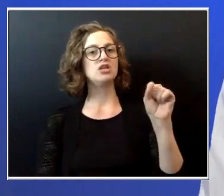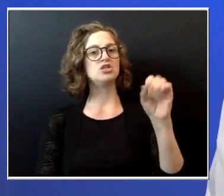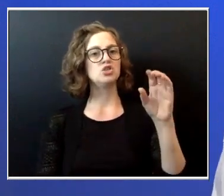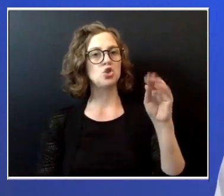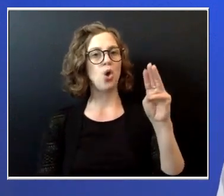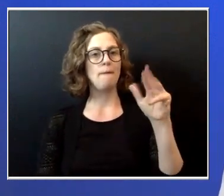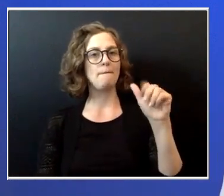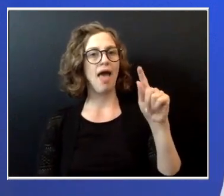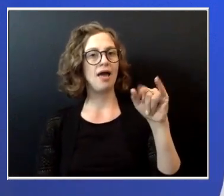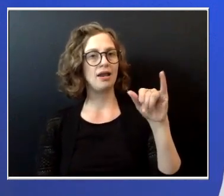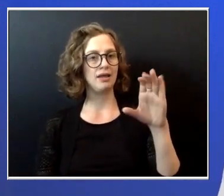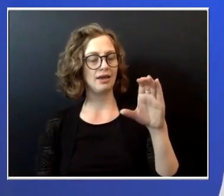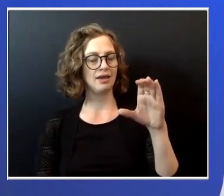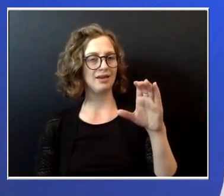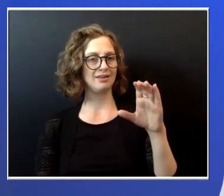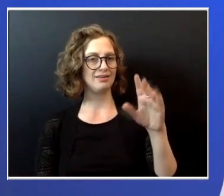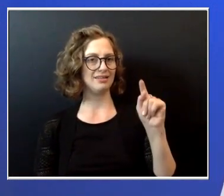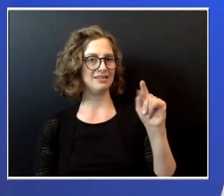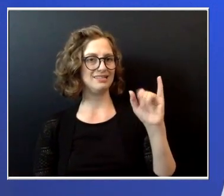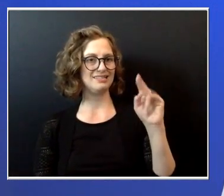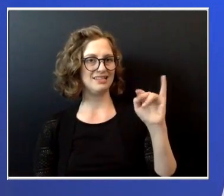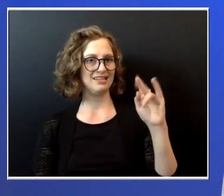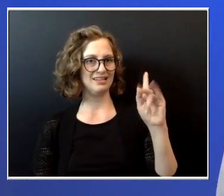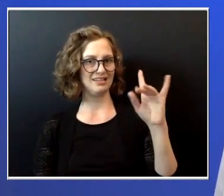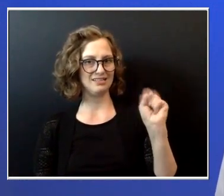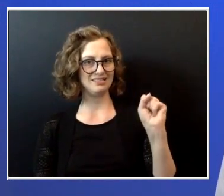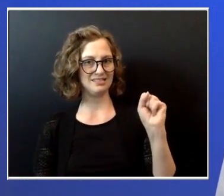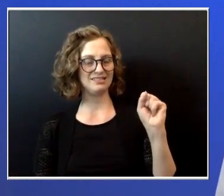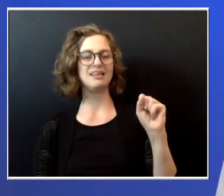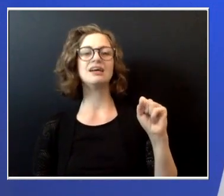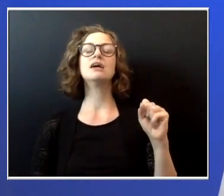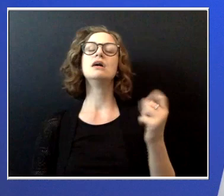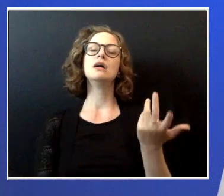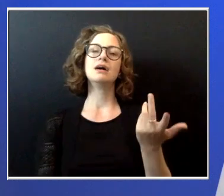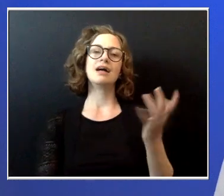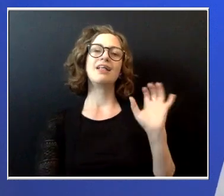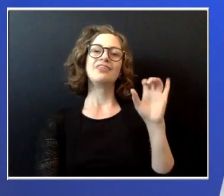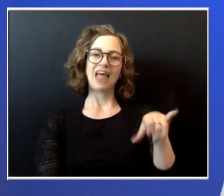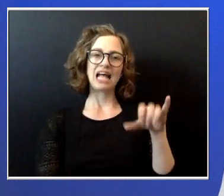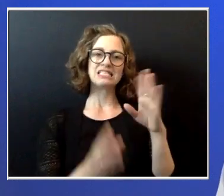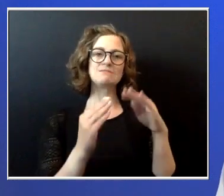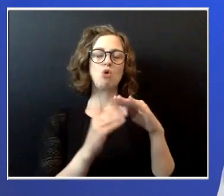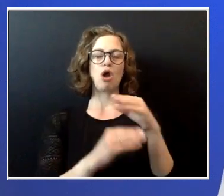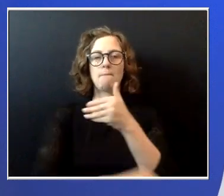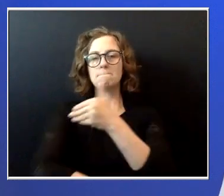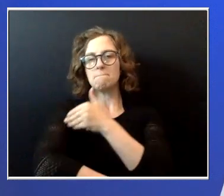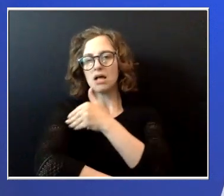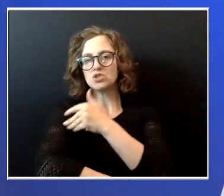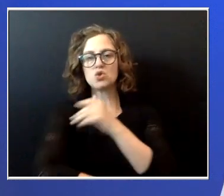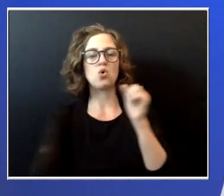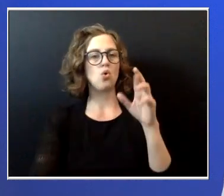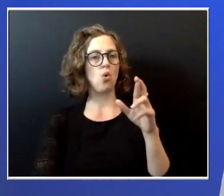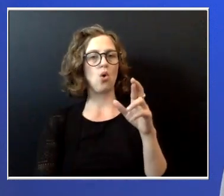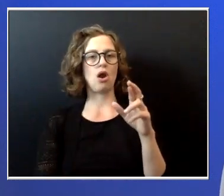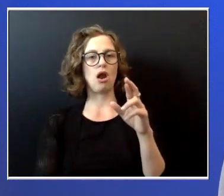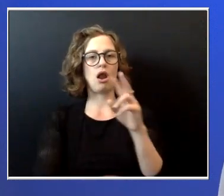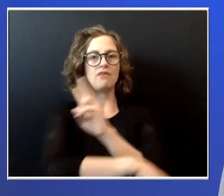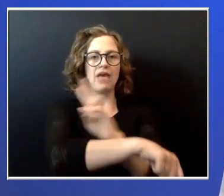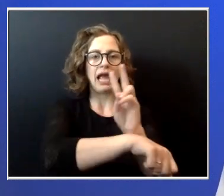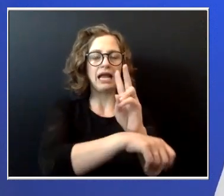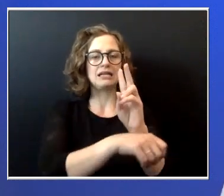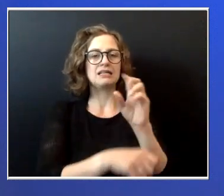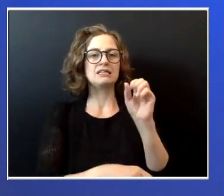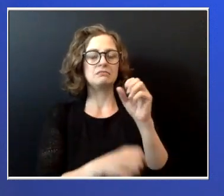tinnitus, kind of historically. And that's really more muscle or vascular spasm, or even, the eardrum